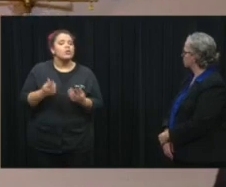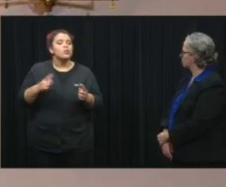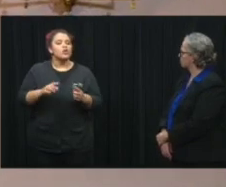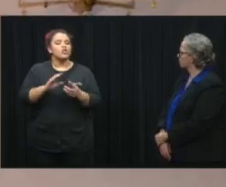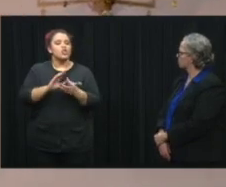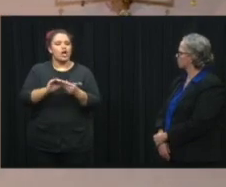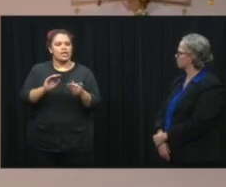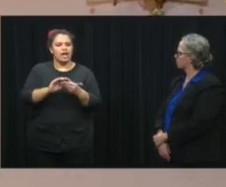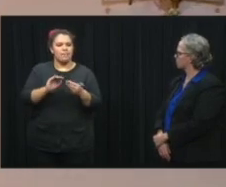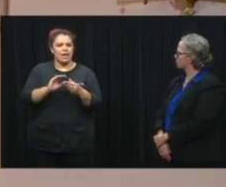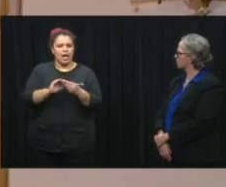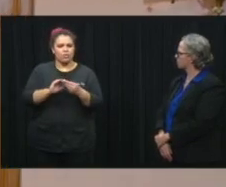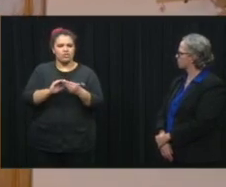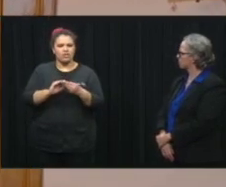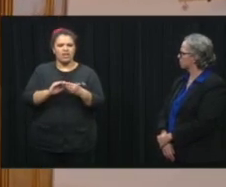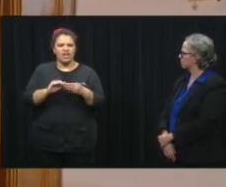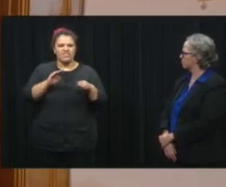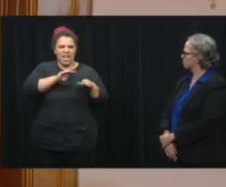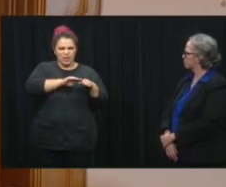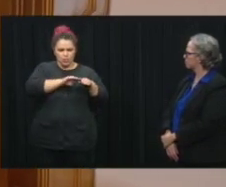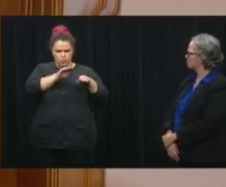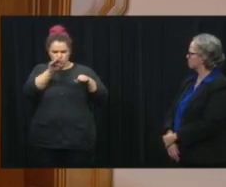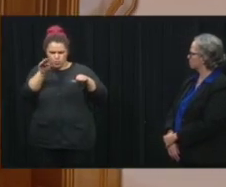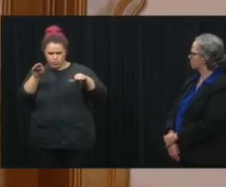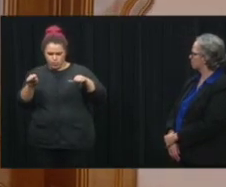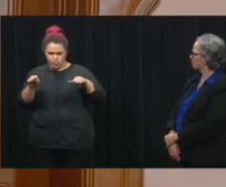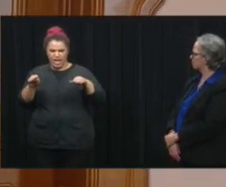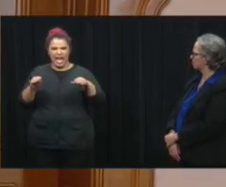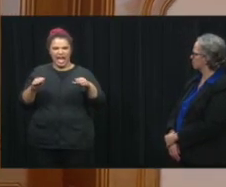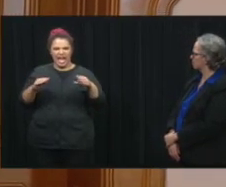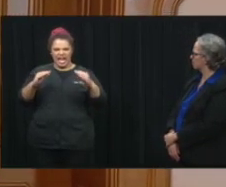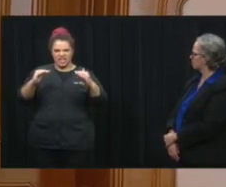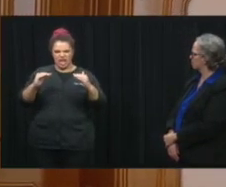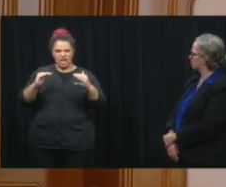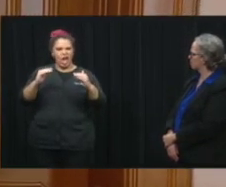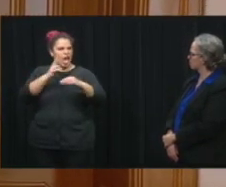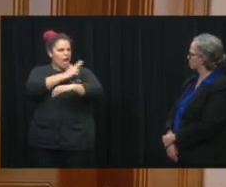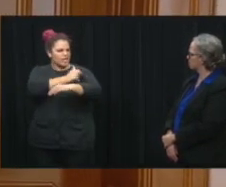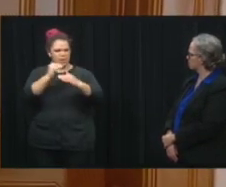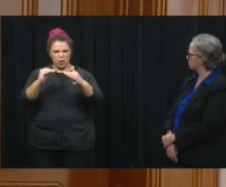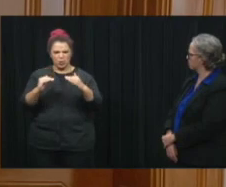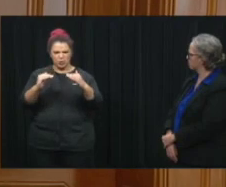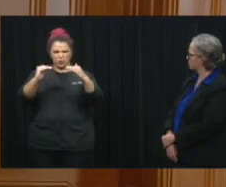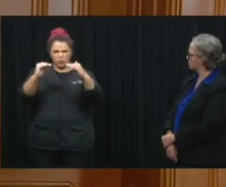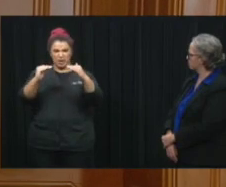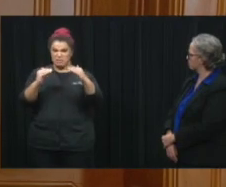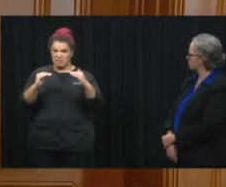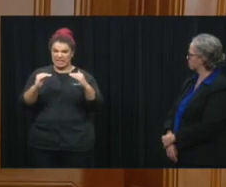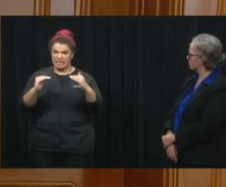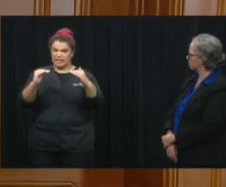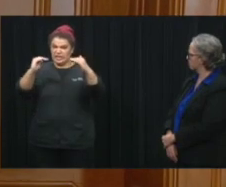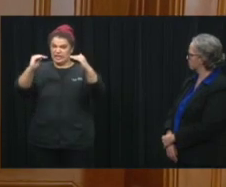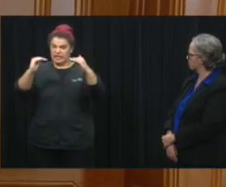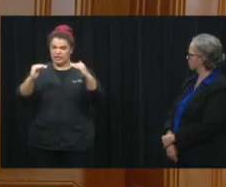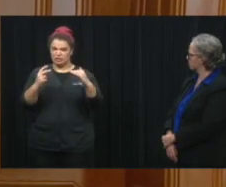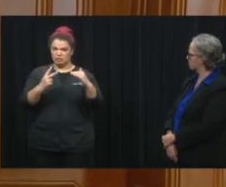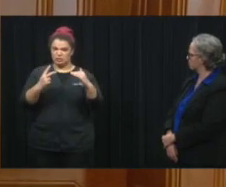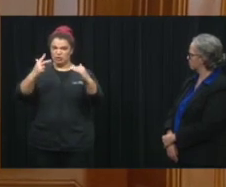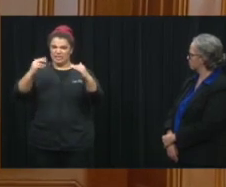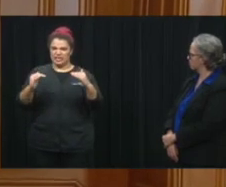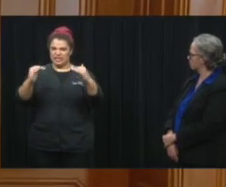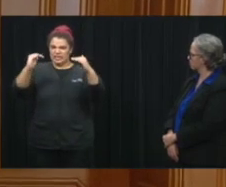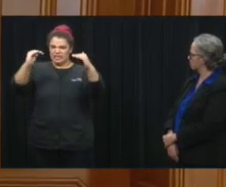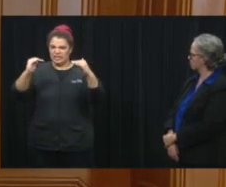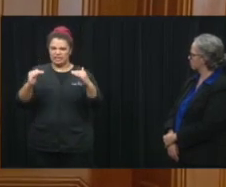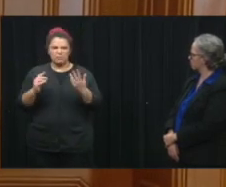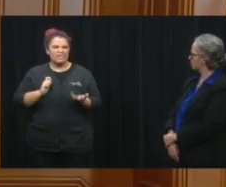of 2 to 3 times what they are at right now, where are our hospitals right now when it comes to staffing? Because obviously they've got to staff